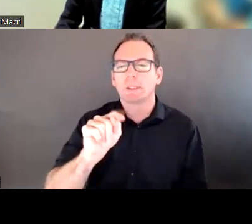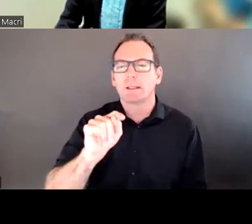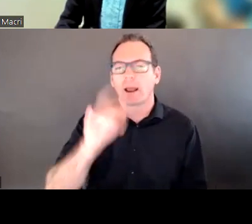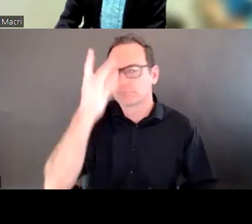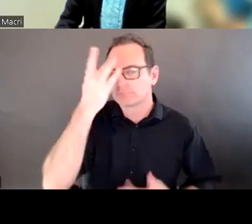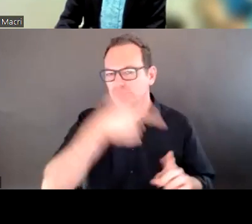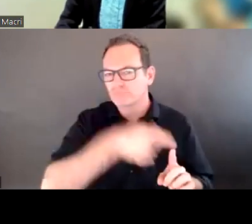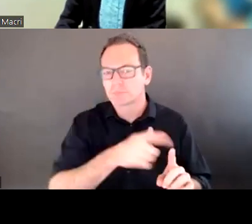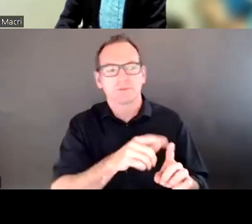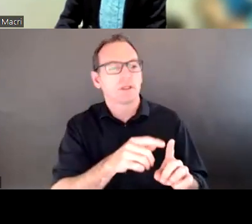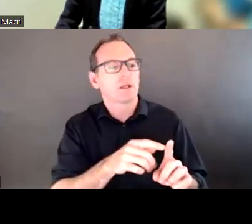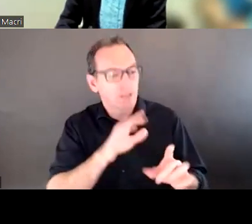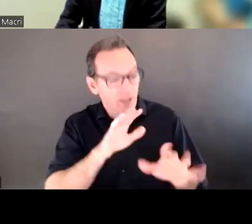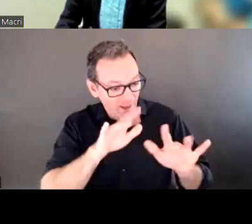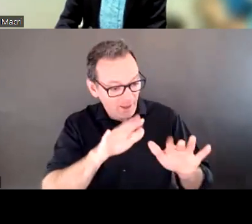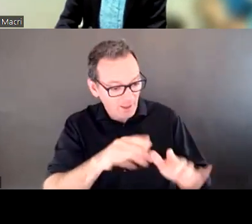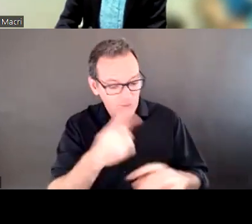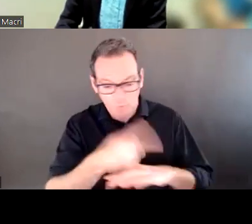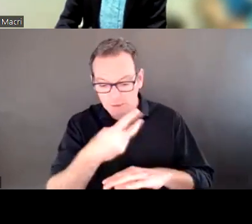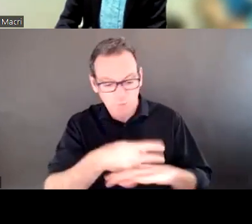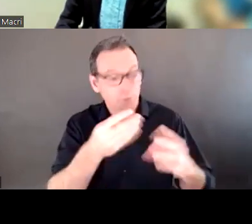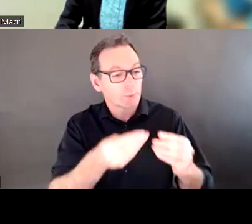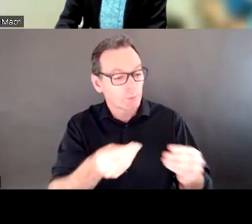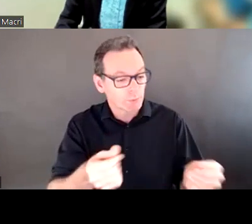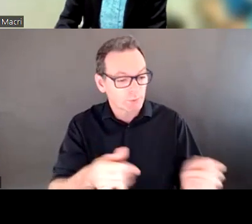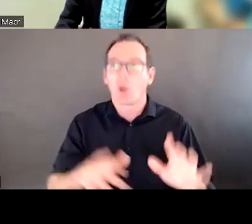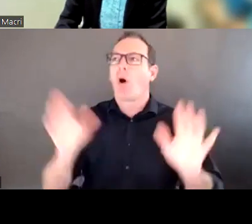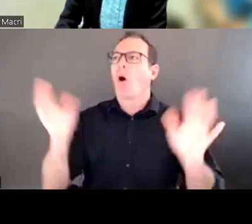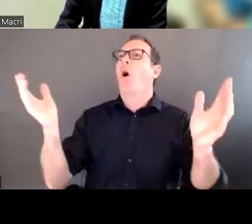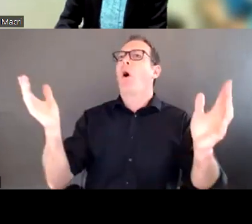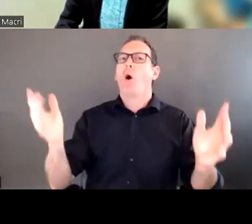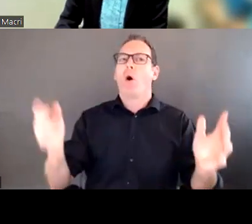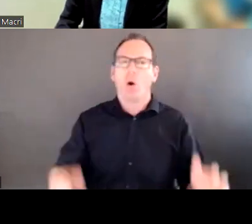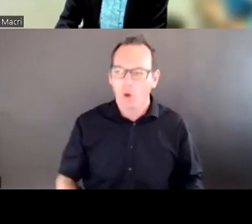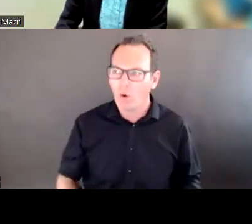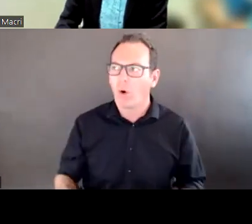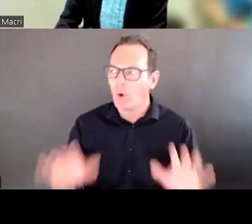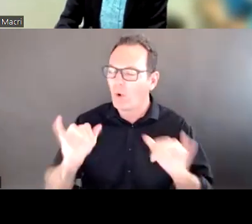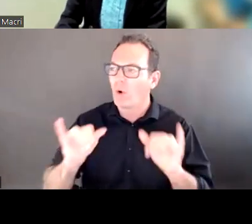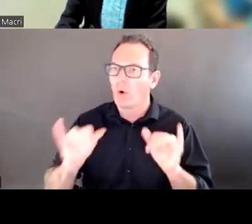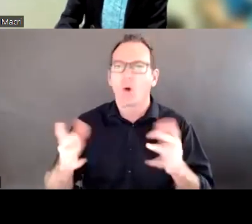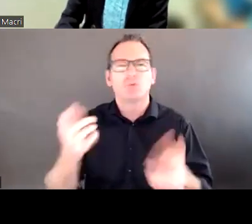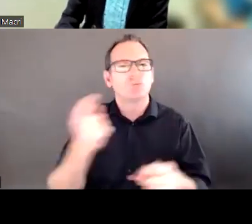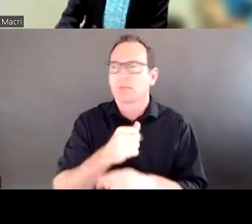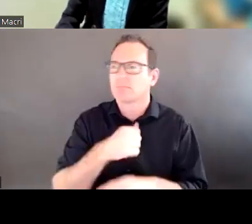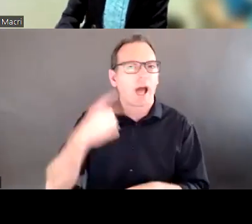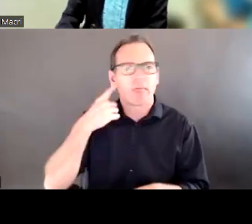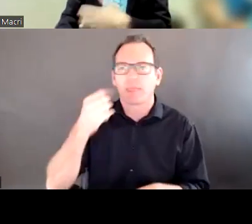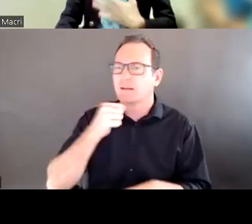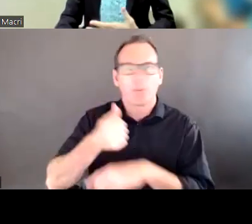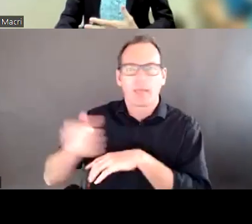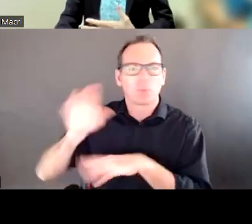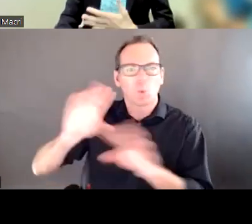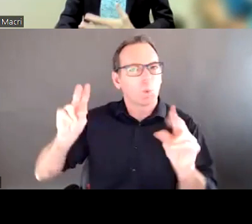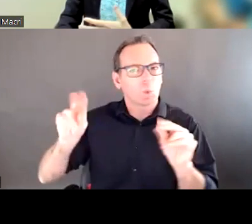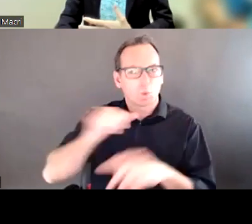of financial abuse, and she was unaware why she would say something like that. So really interesting.